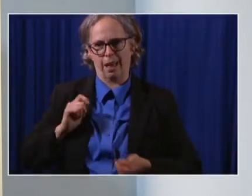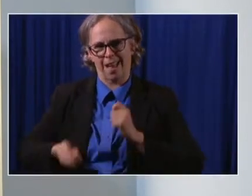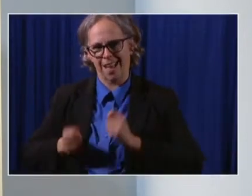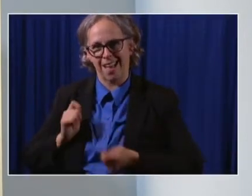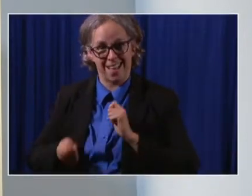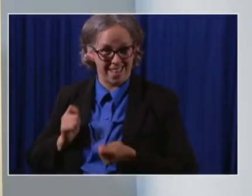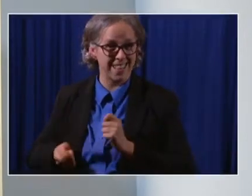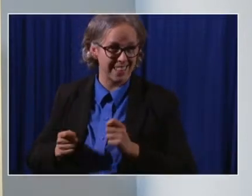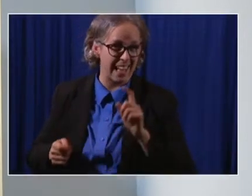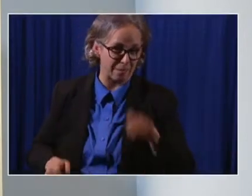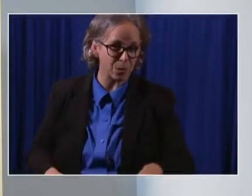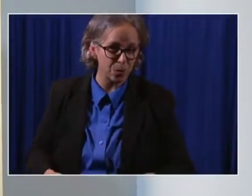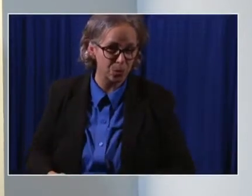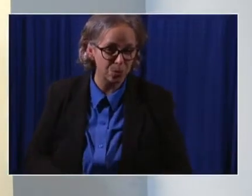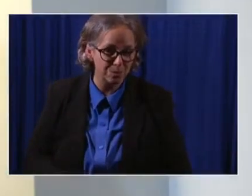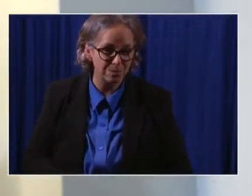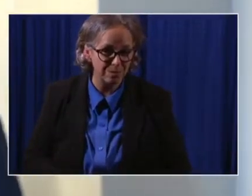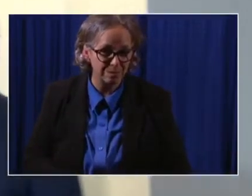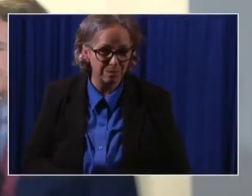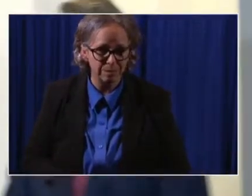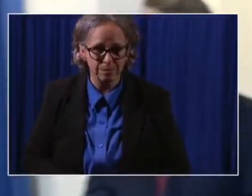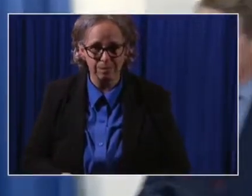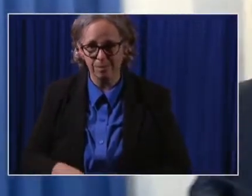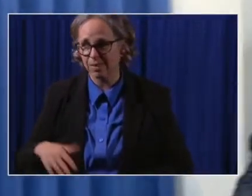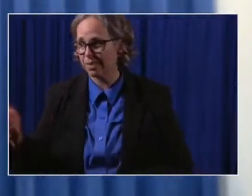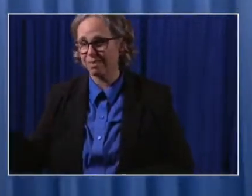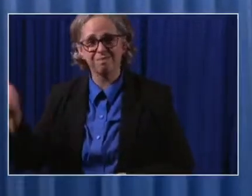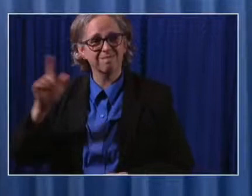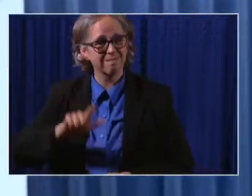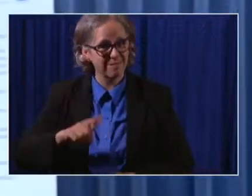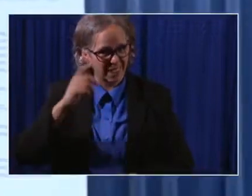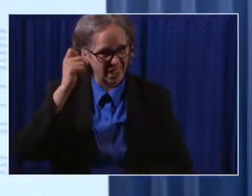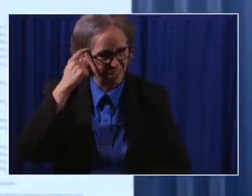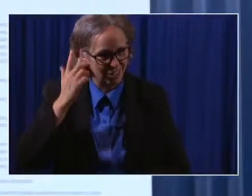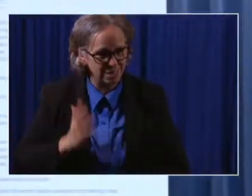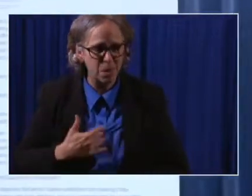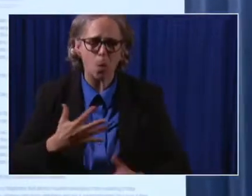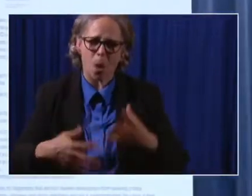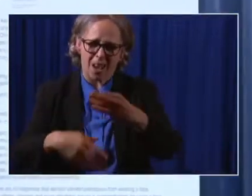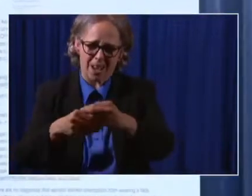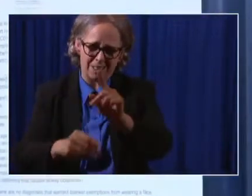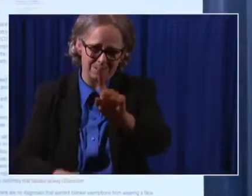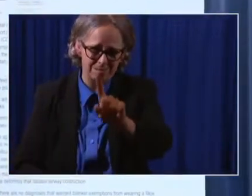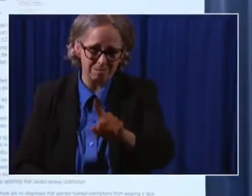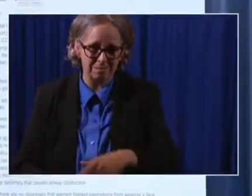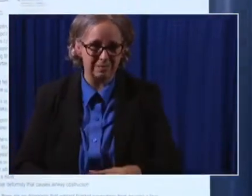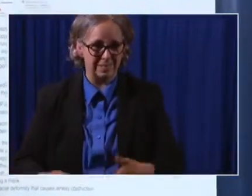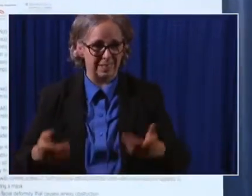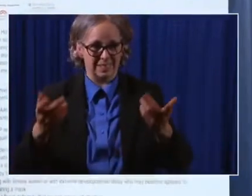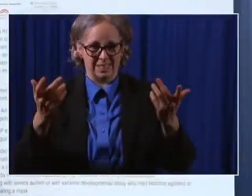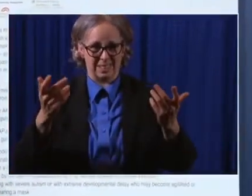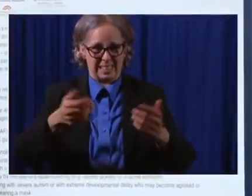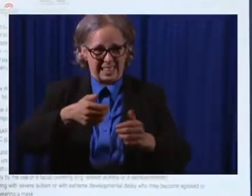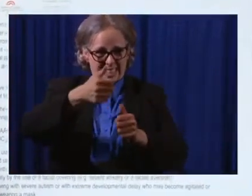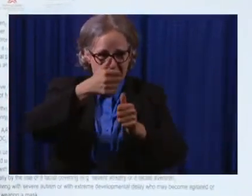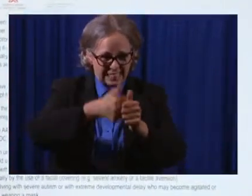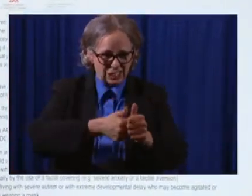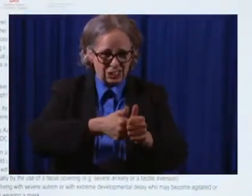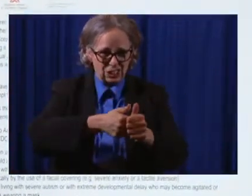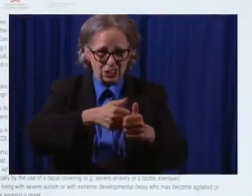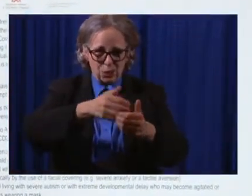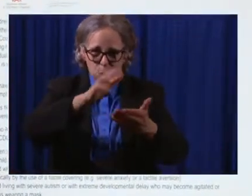the situation that we confront. Let me just also say, Jackie, that what goes on in an individual school, the people who are in that school are going to know it